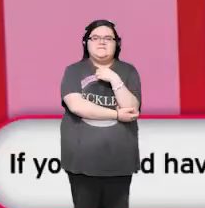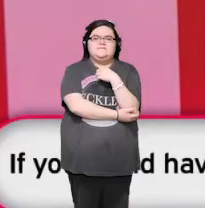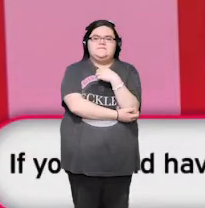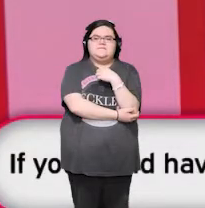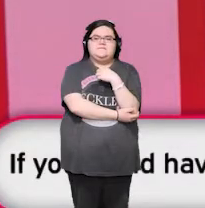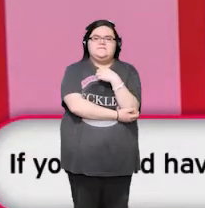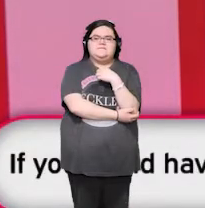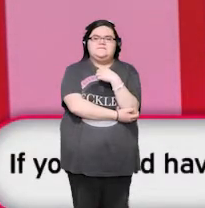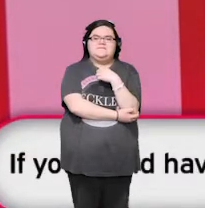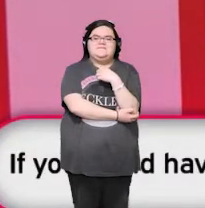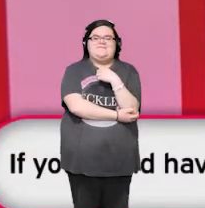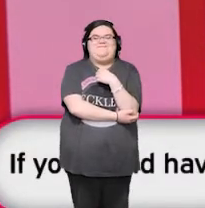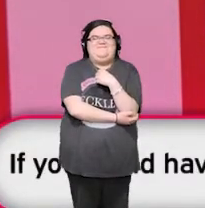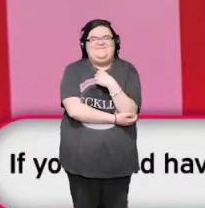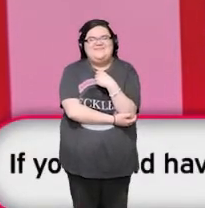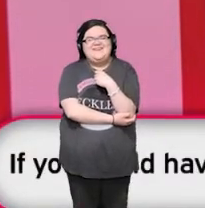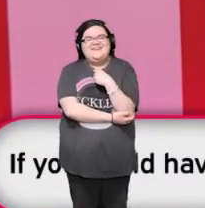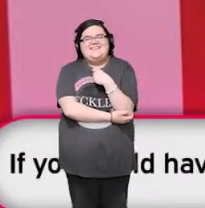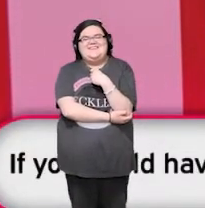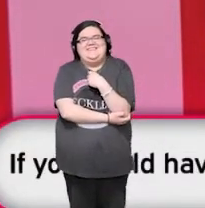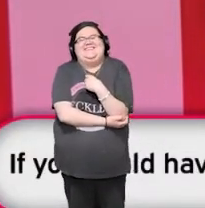it be? David Attenborough.